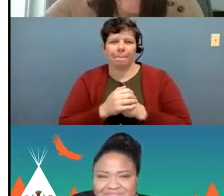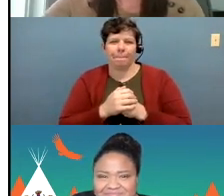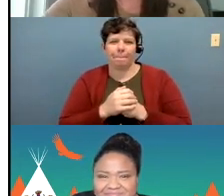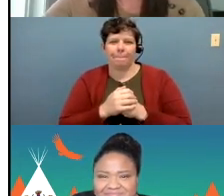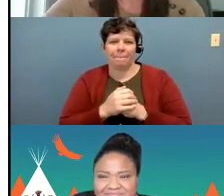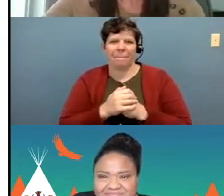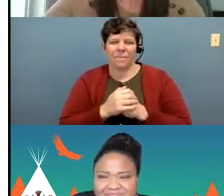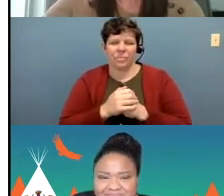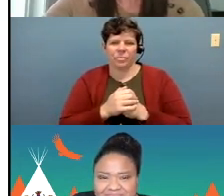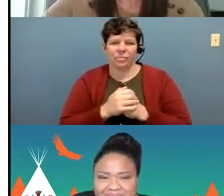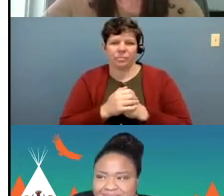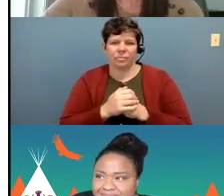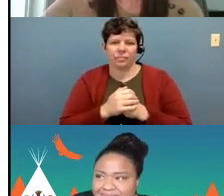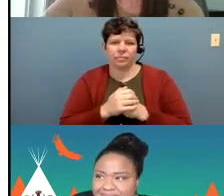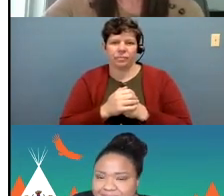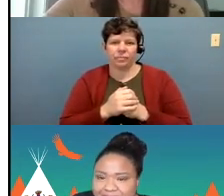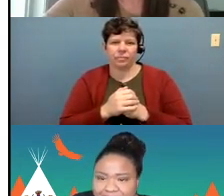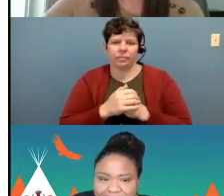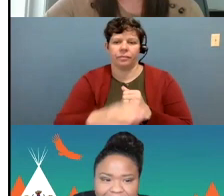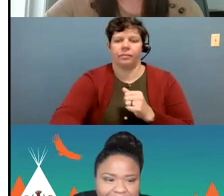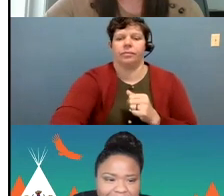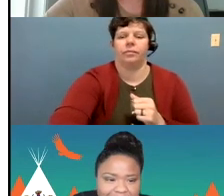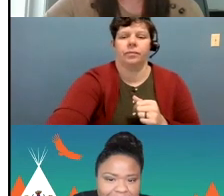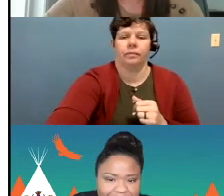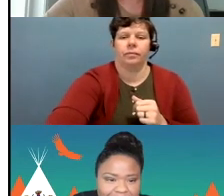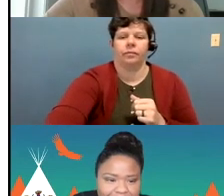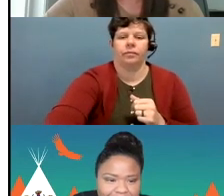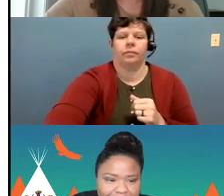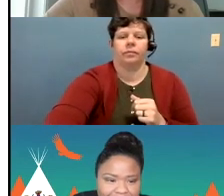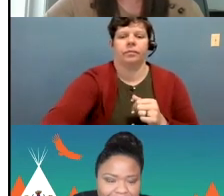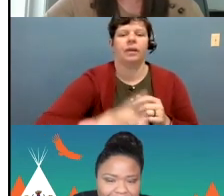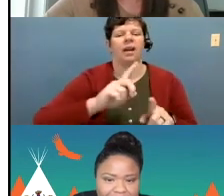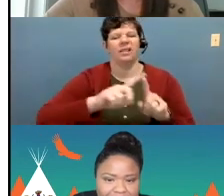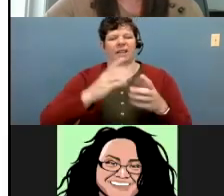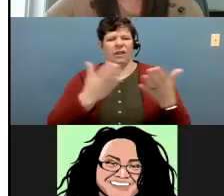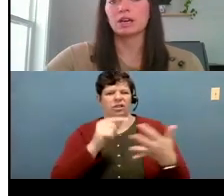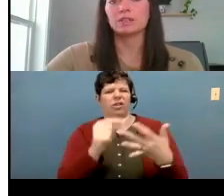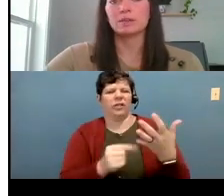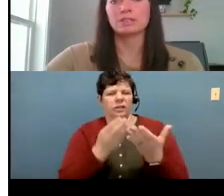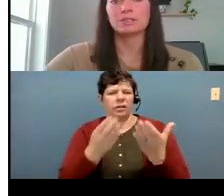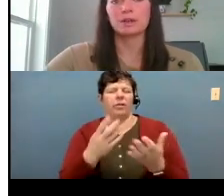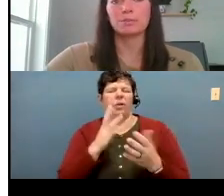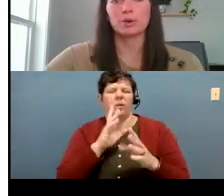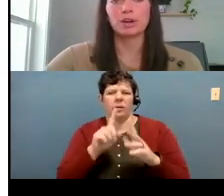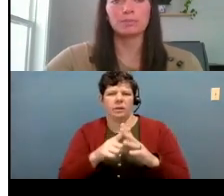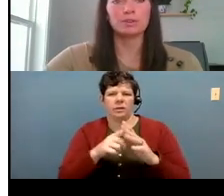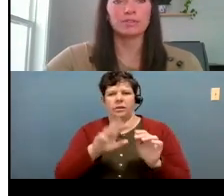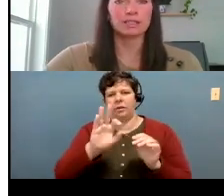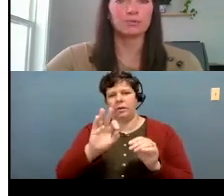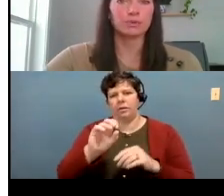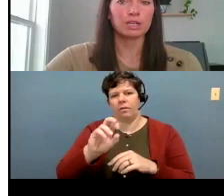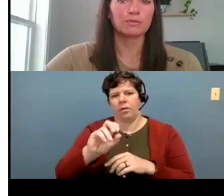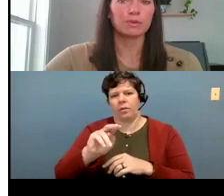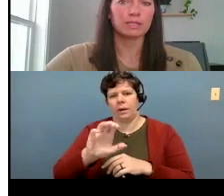so now I'm going to get into our different services, starting with our forensic services. The NamUs program